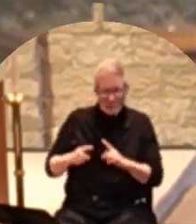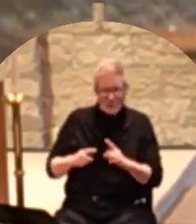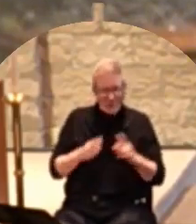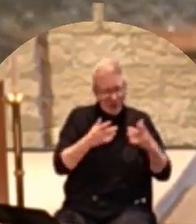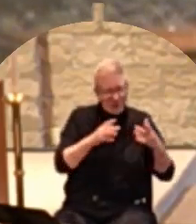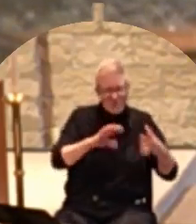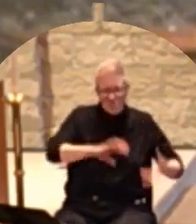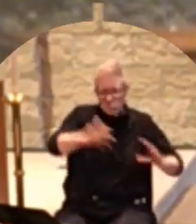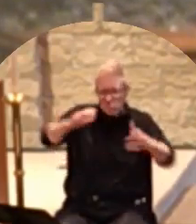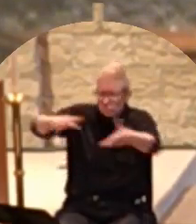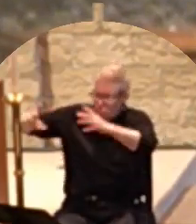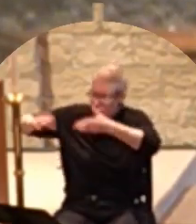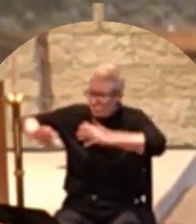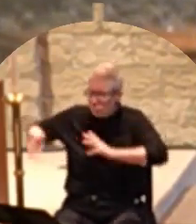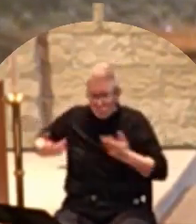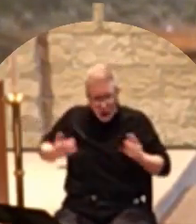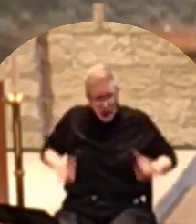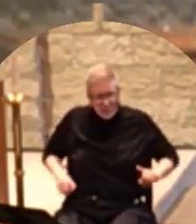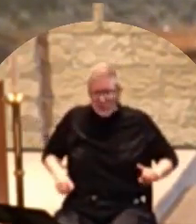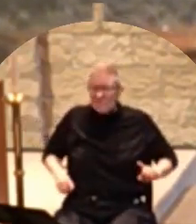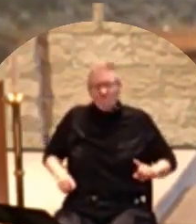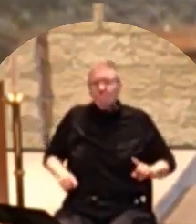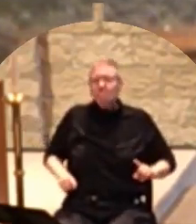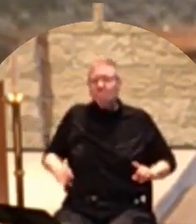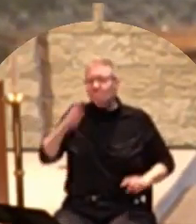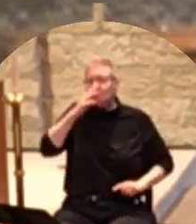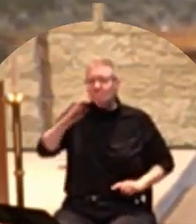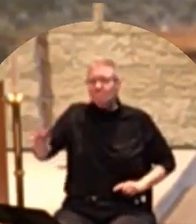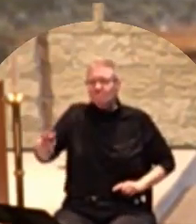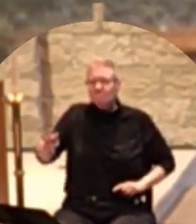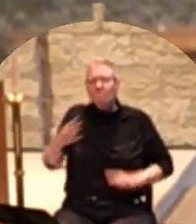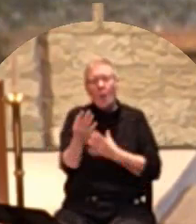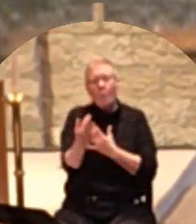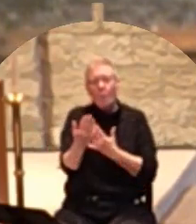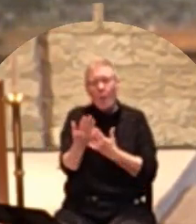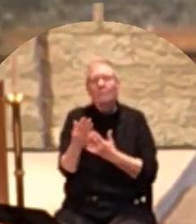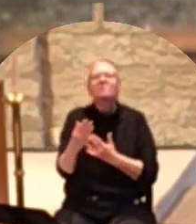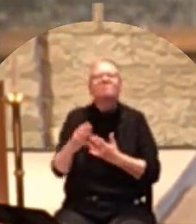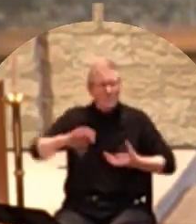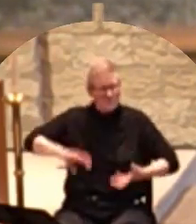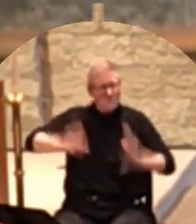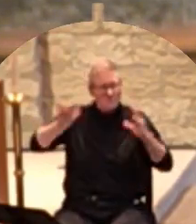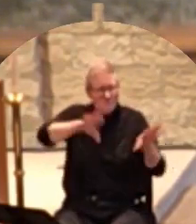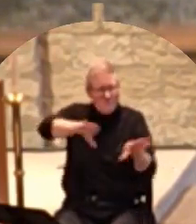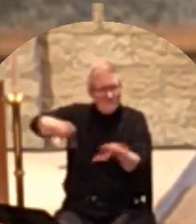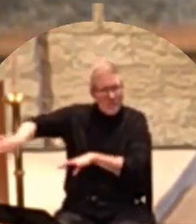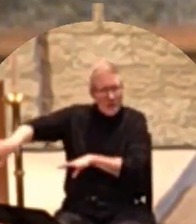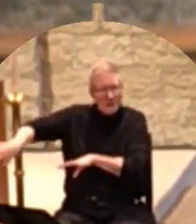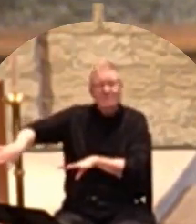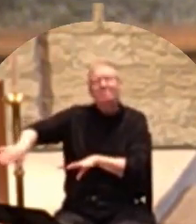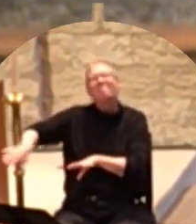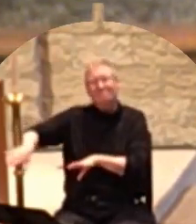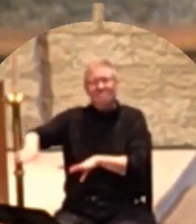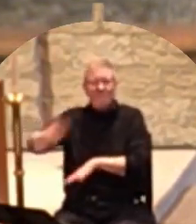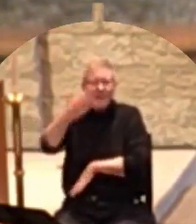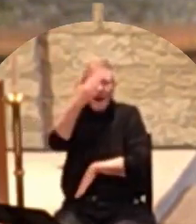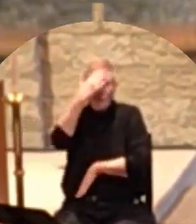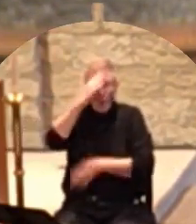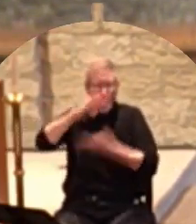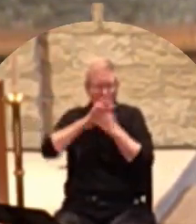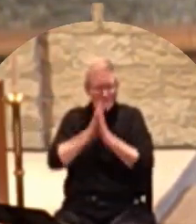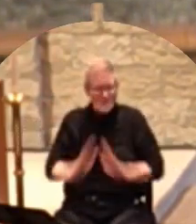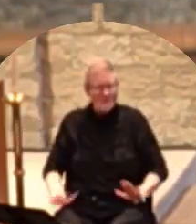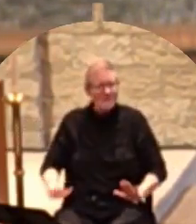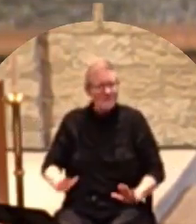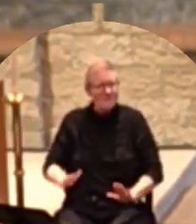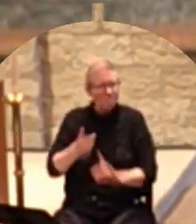pass. Peace is mine. And the scripture tells us, after the earthquake,